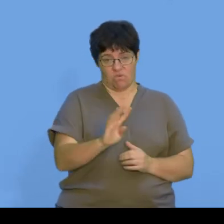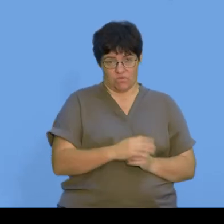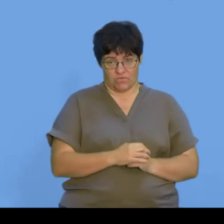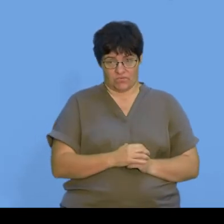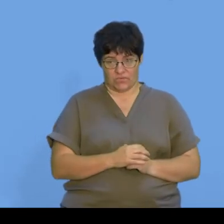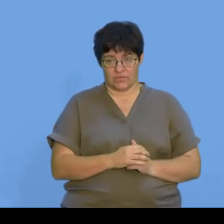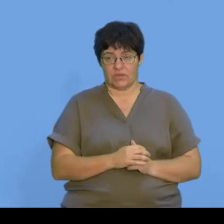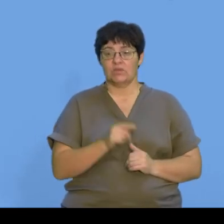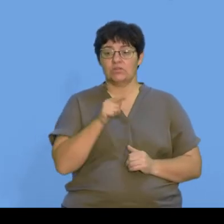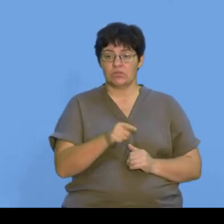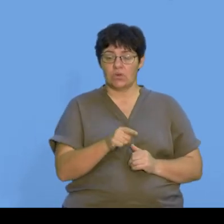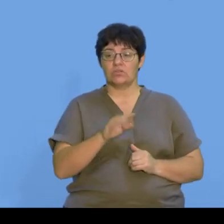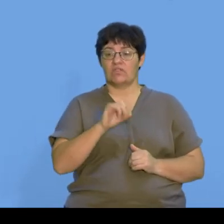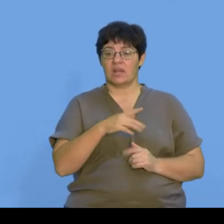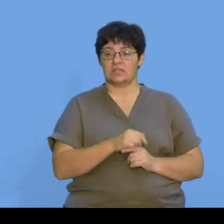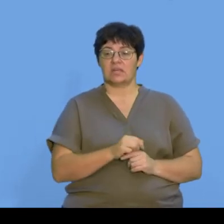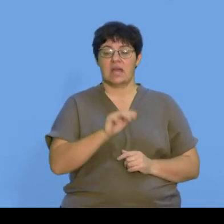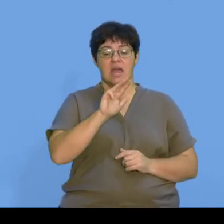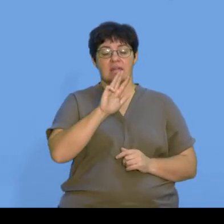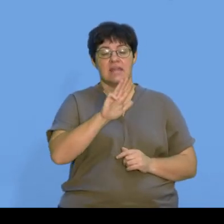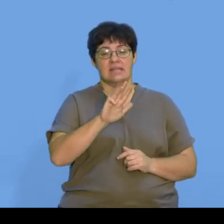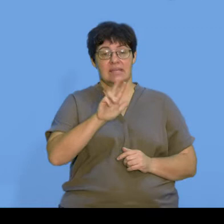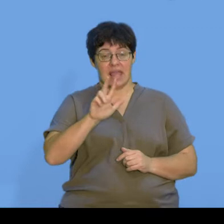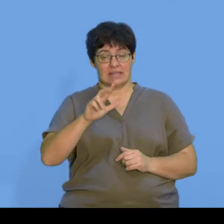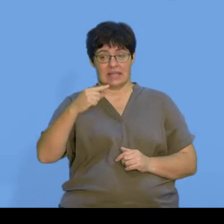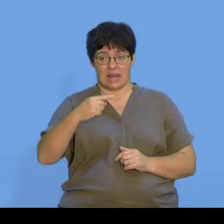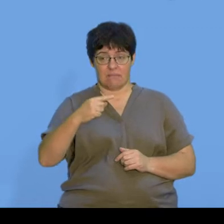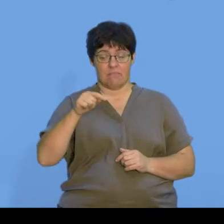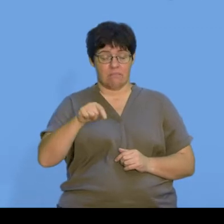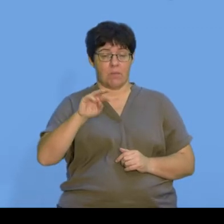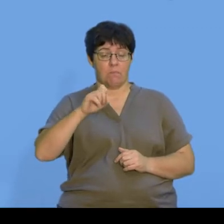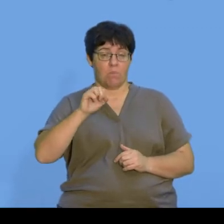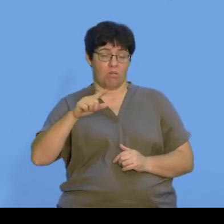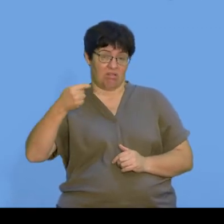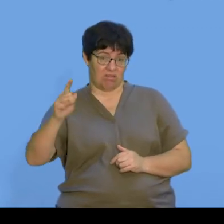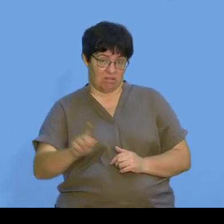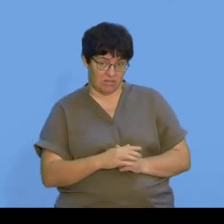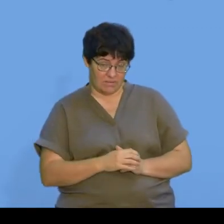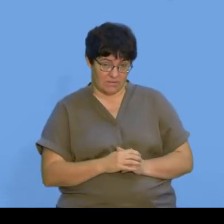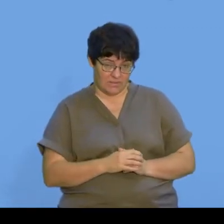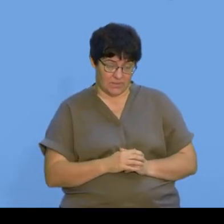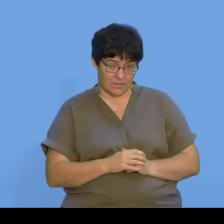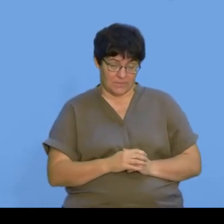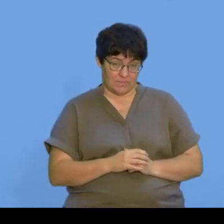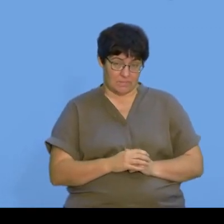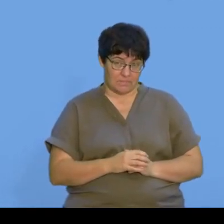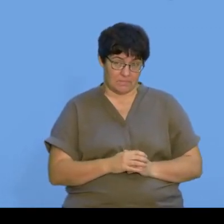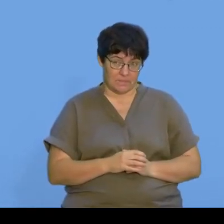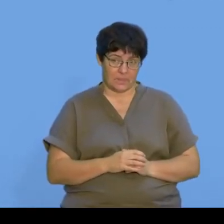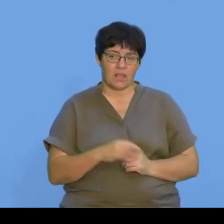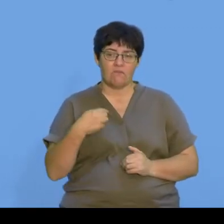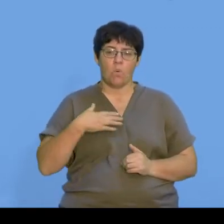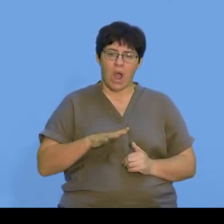which is sulfuric acid, is actually 98 grams per mole, okay? Now, so if we were to determine